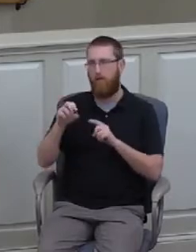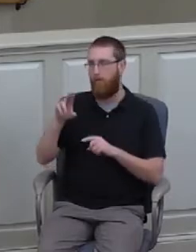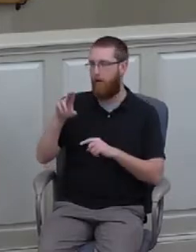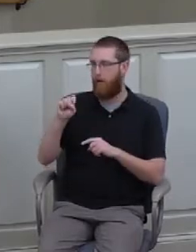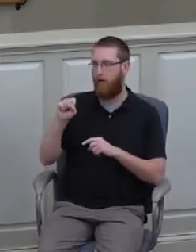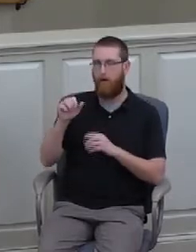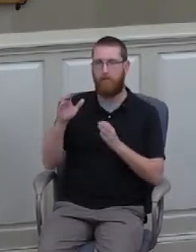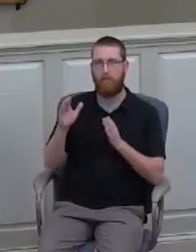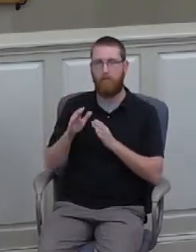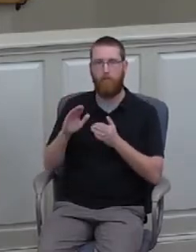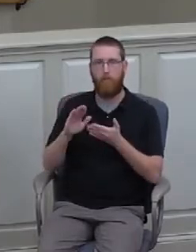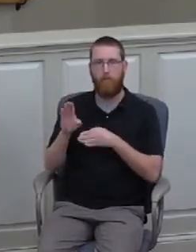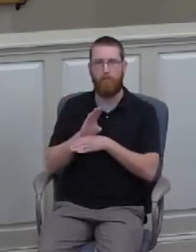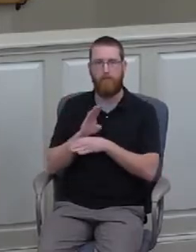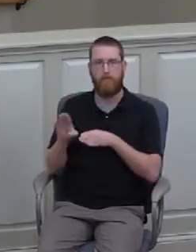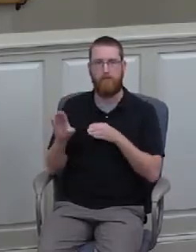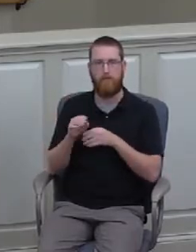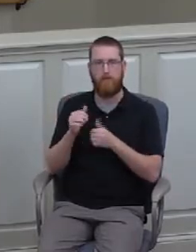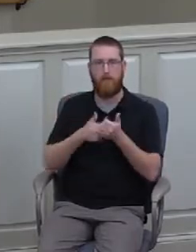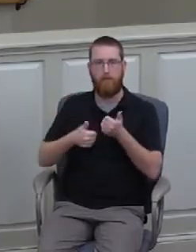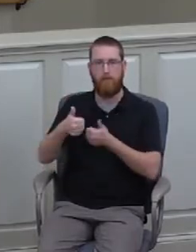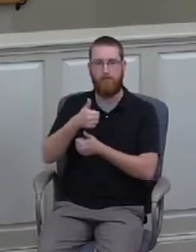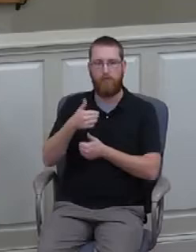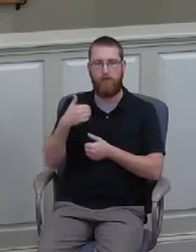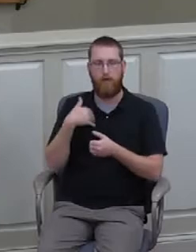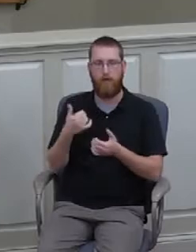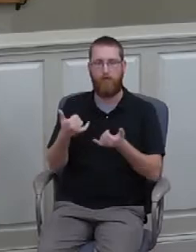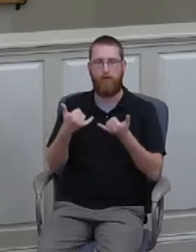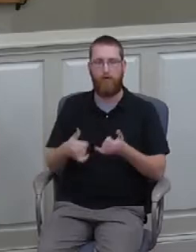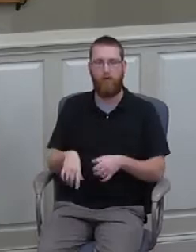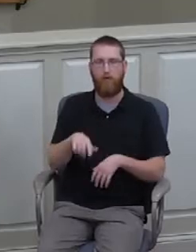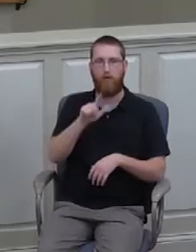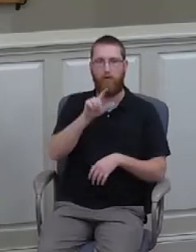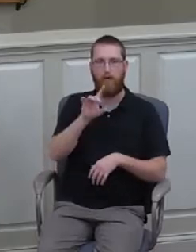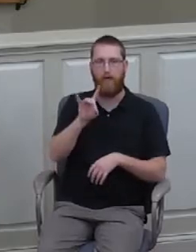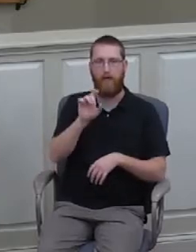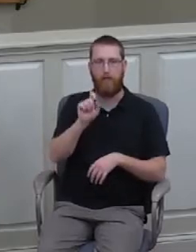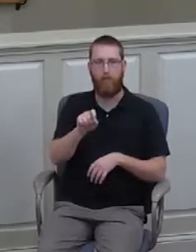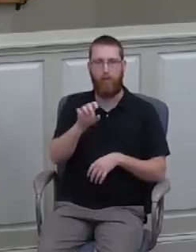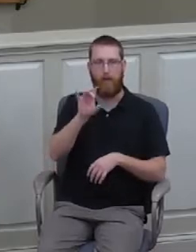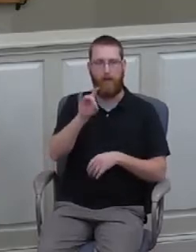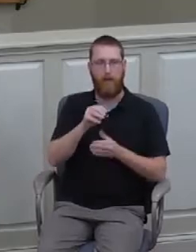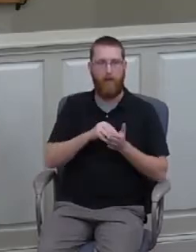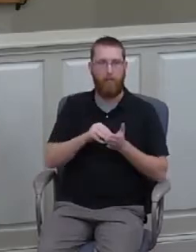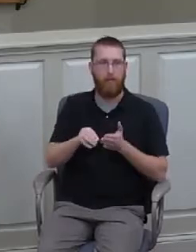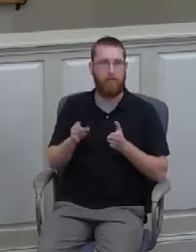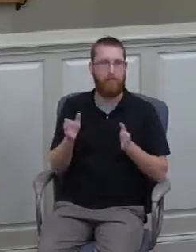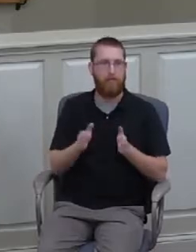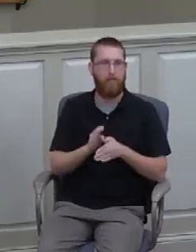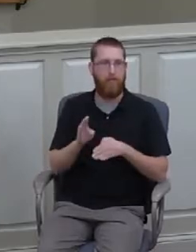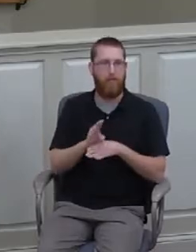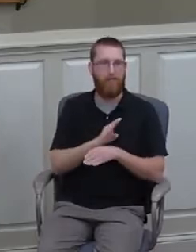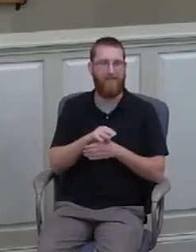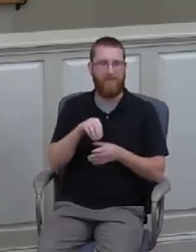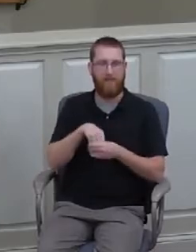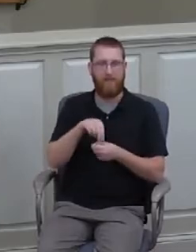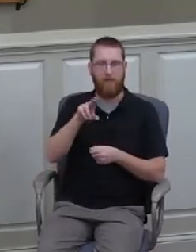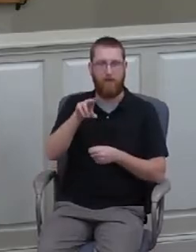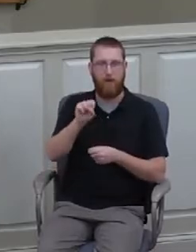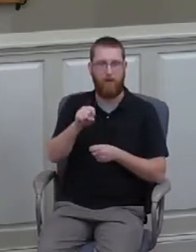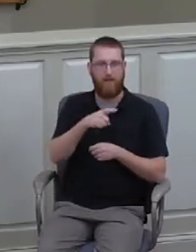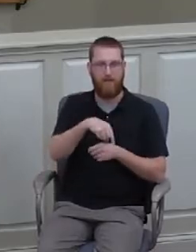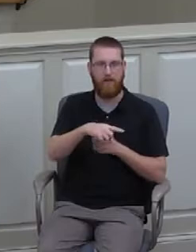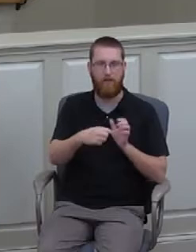Small Business Administration, there are currently 28.8 million small businesses in the United States, and they represent